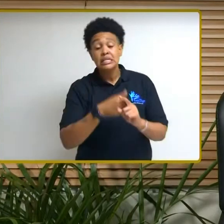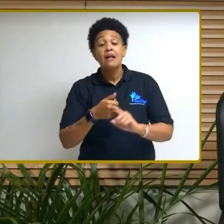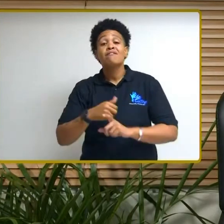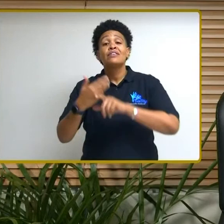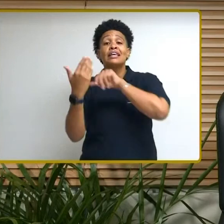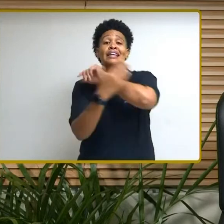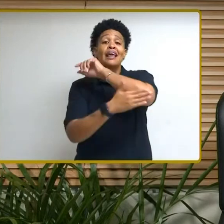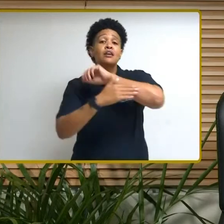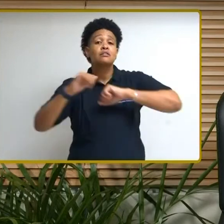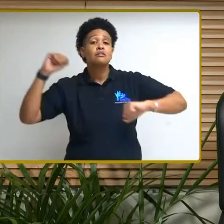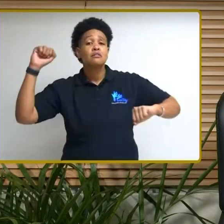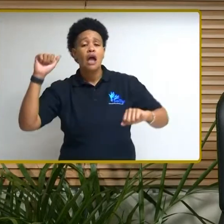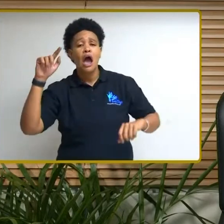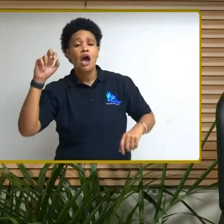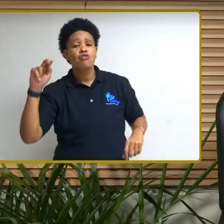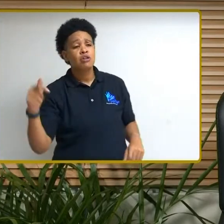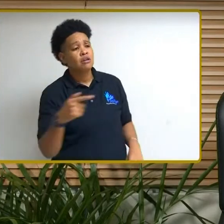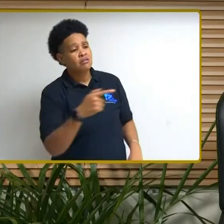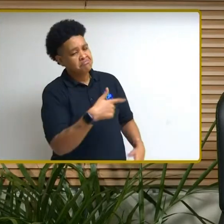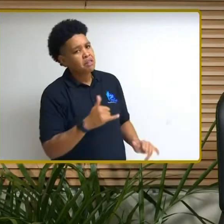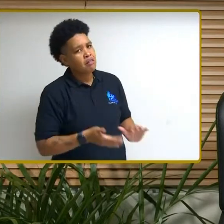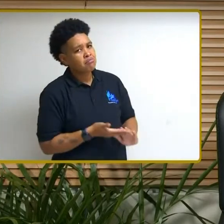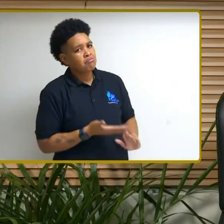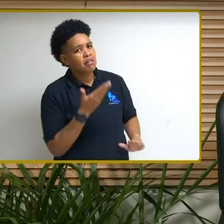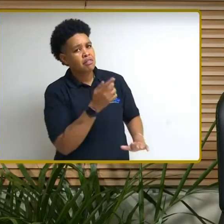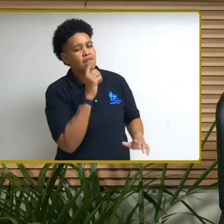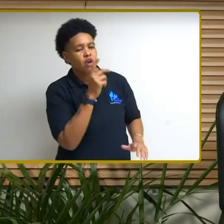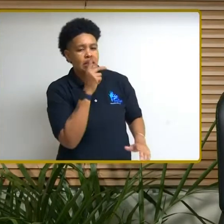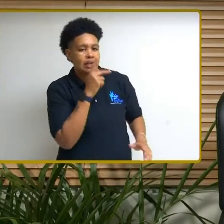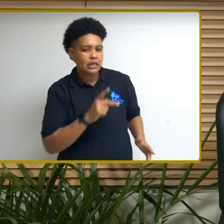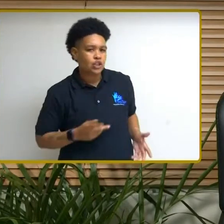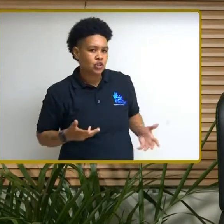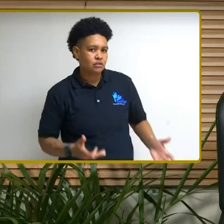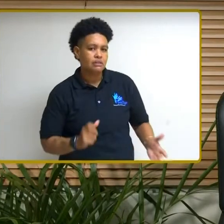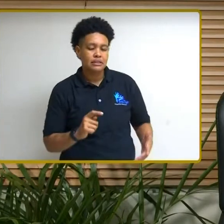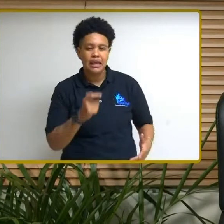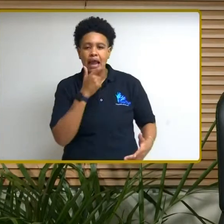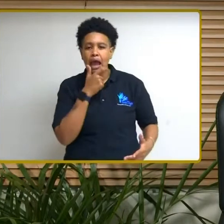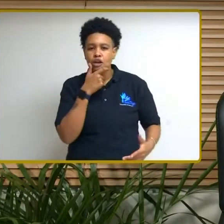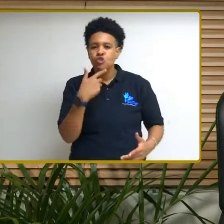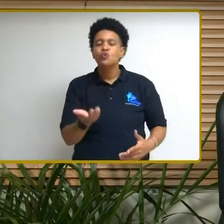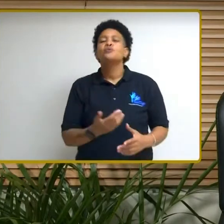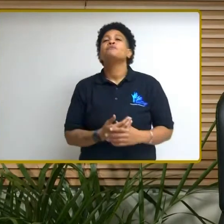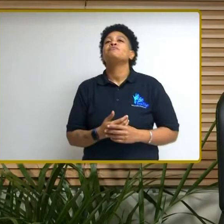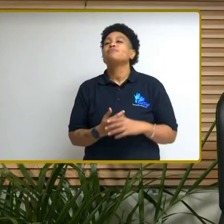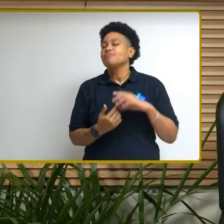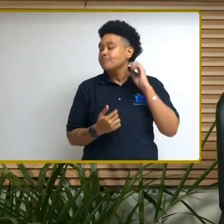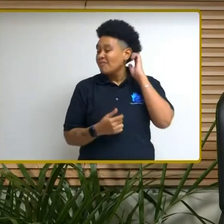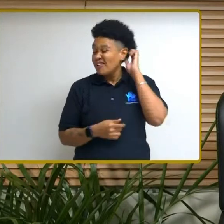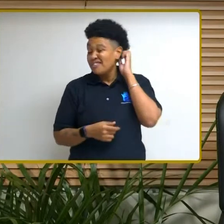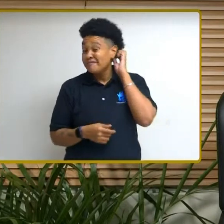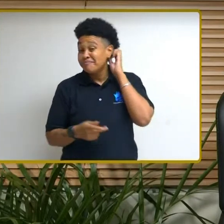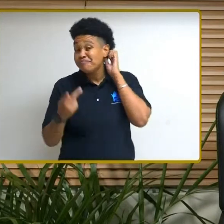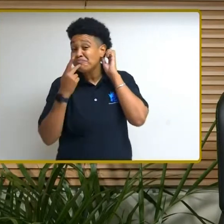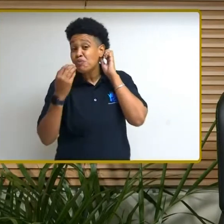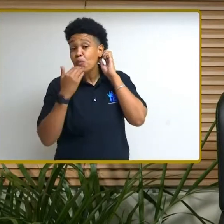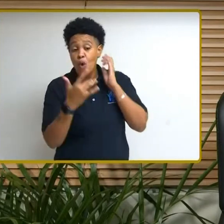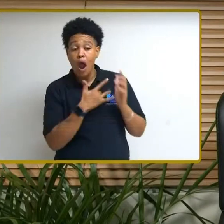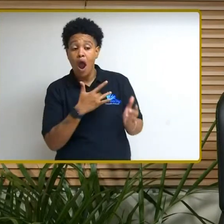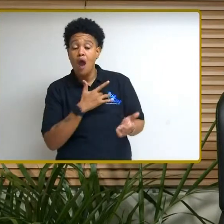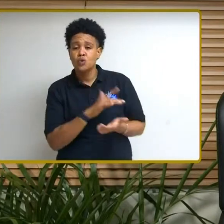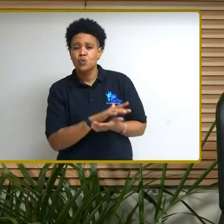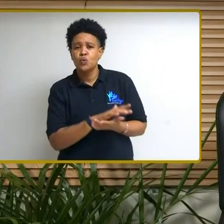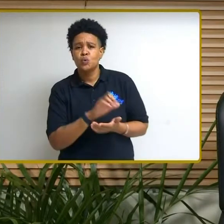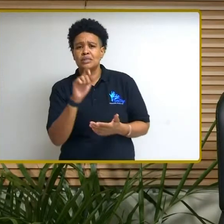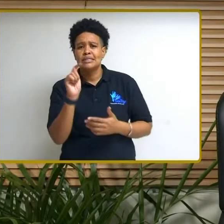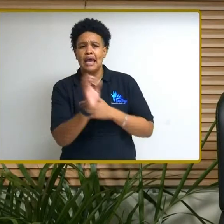National Arena continues to be a site that's here in the KSA area, the Portmore Heart Academy in